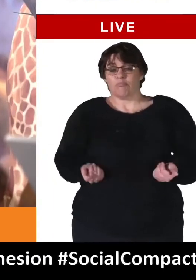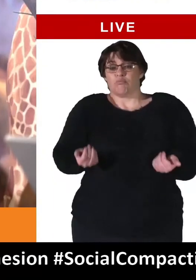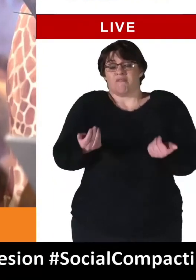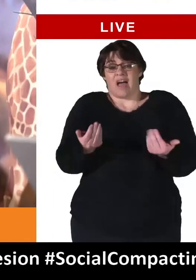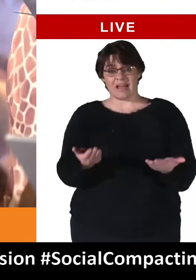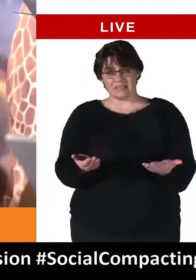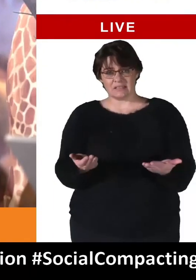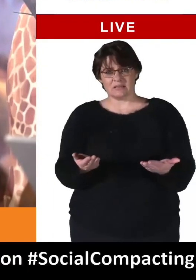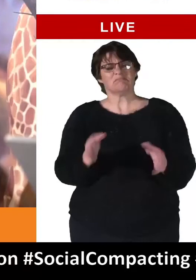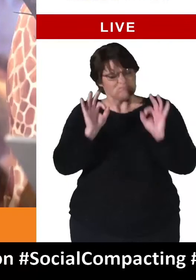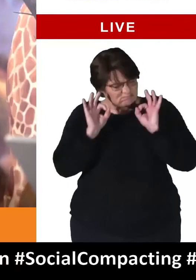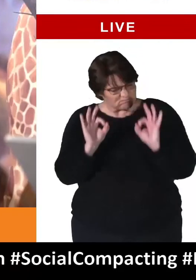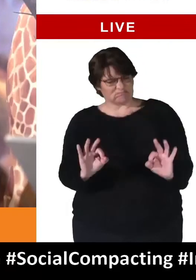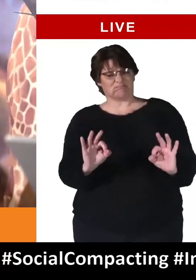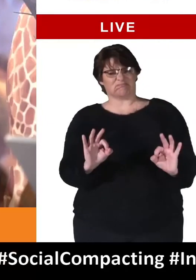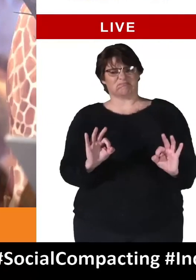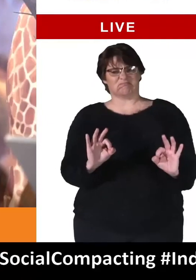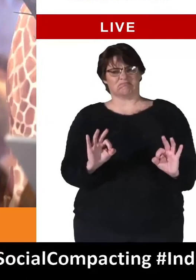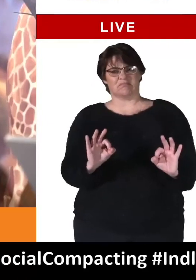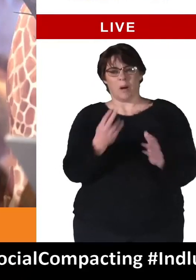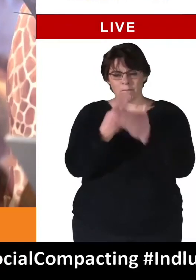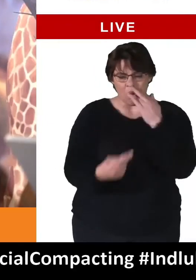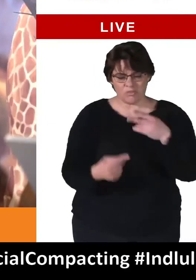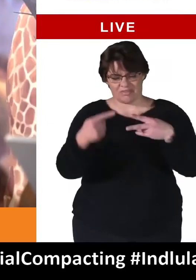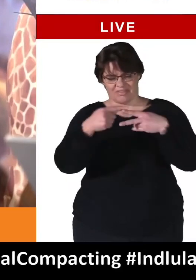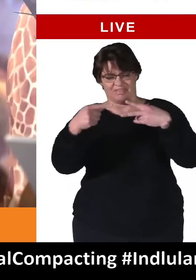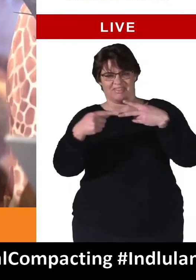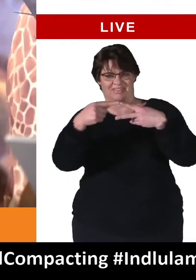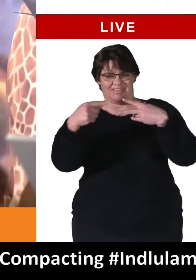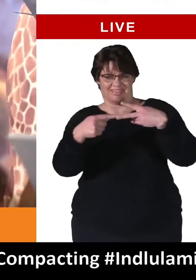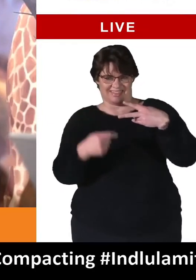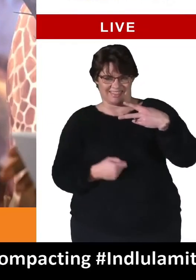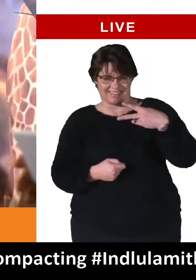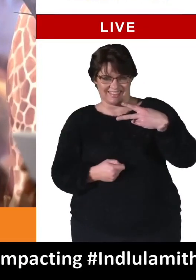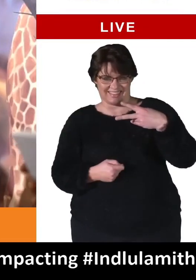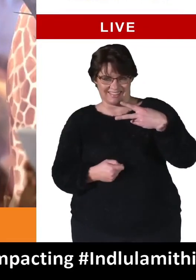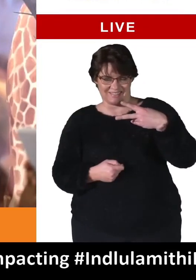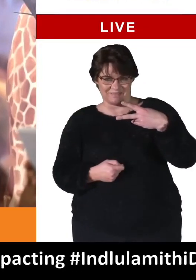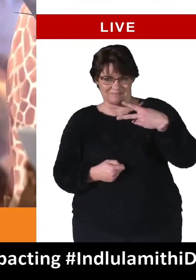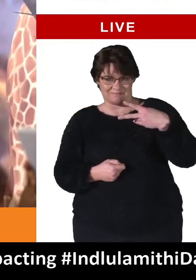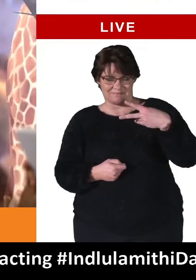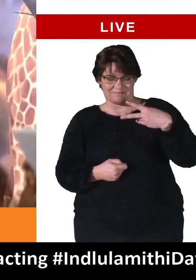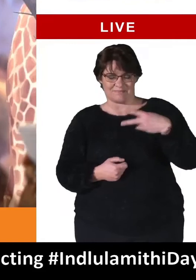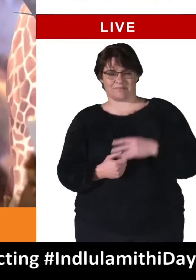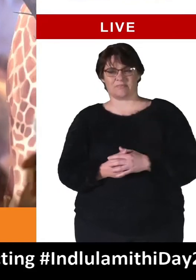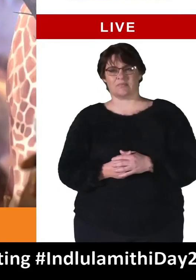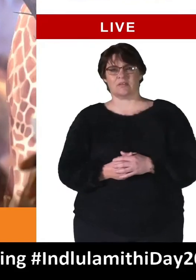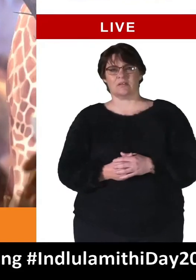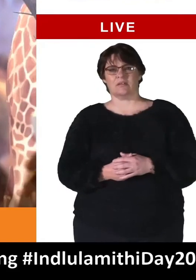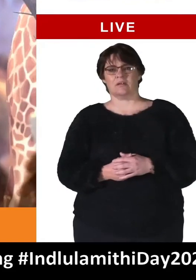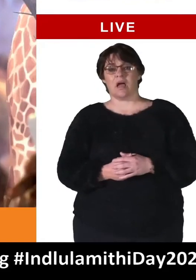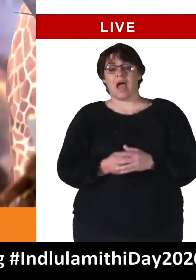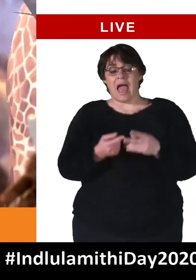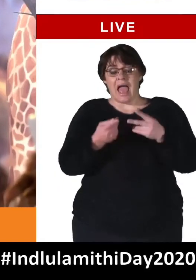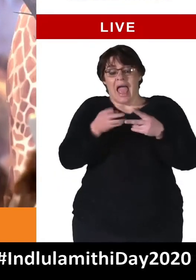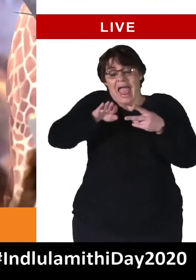provided was exactly both trade and industry and macroeconomic policy reform.